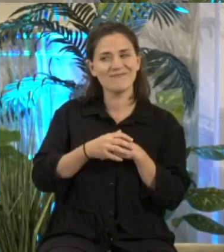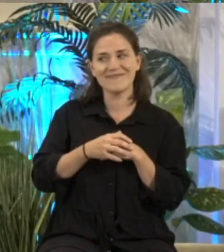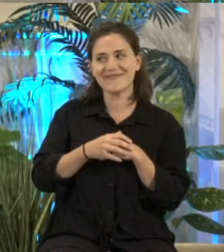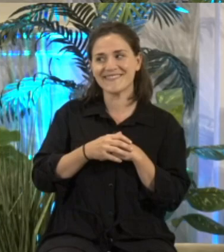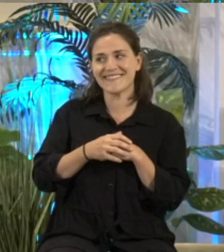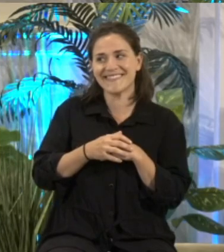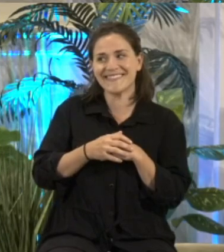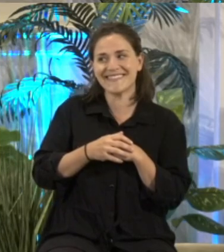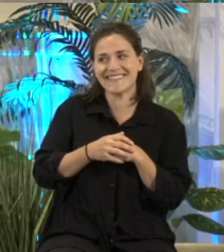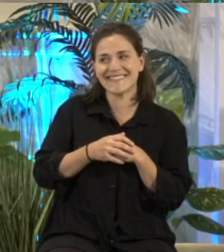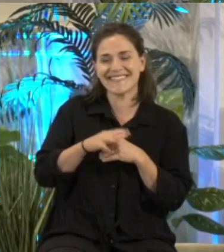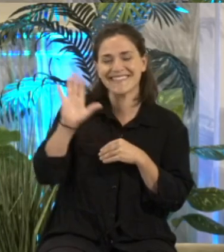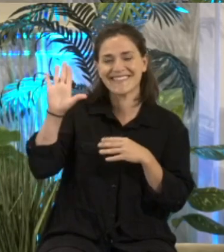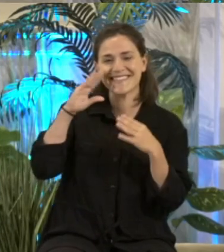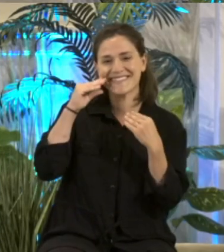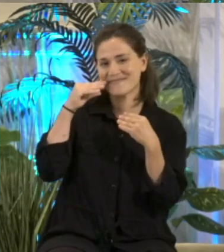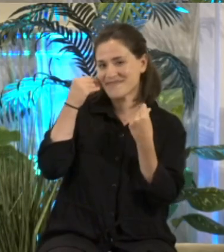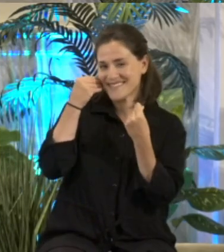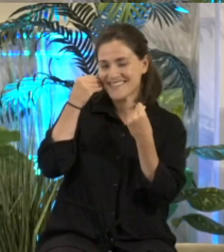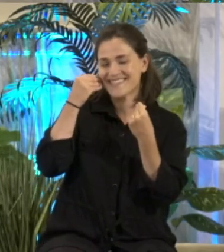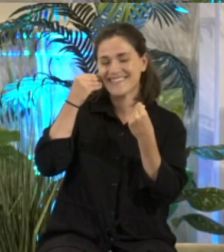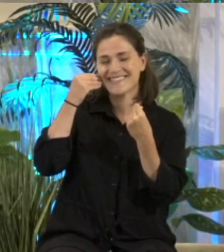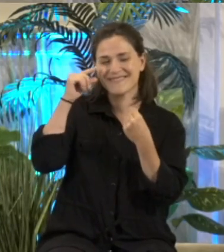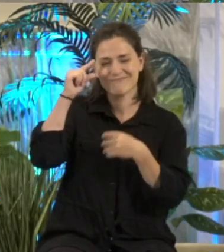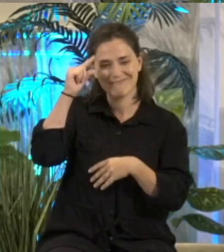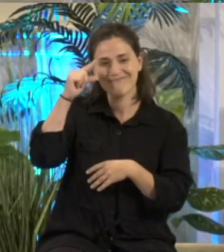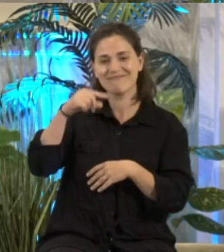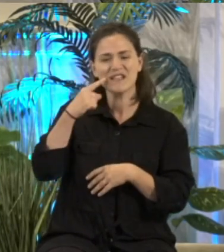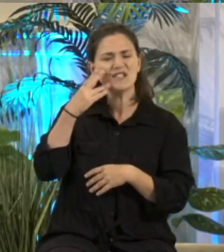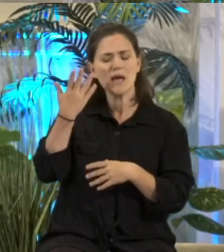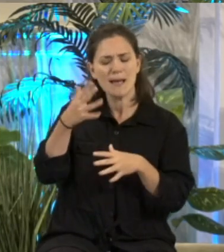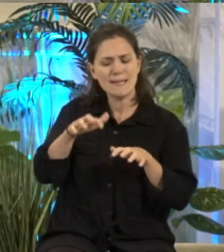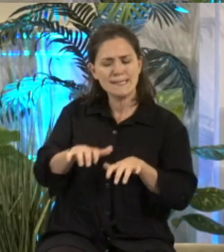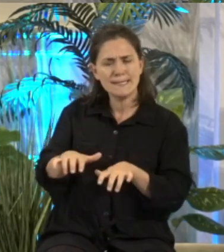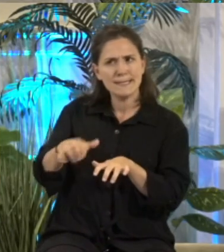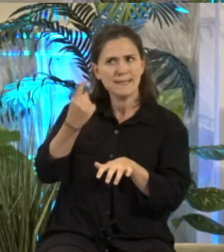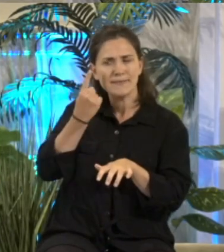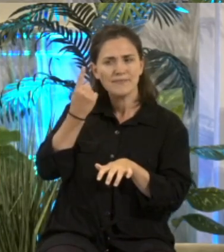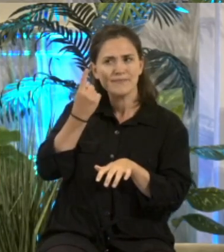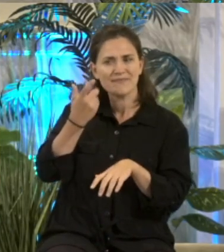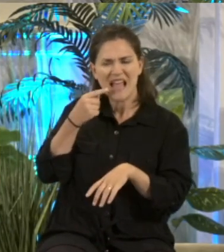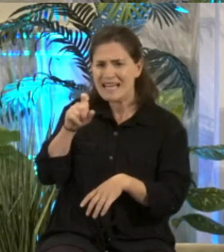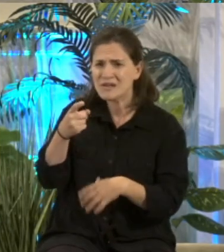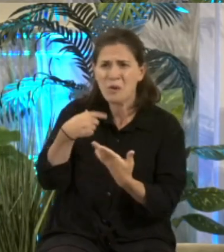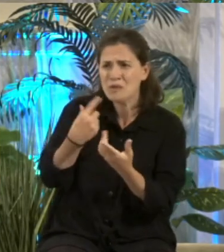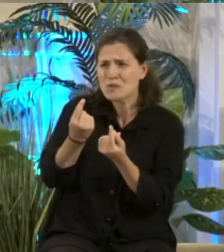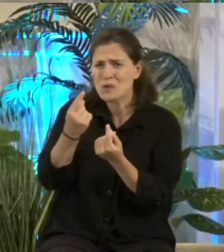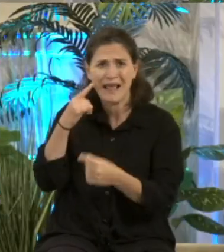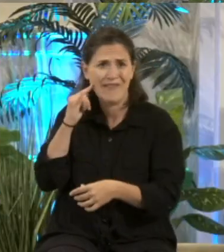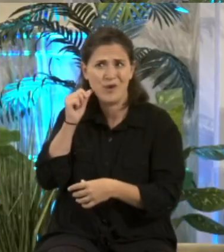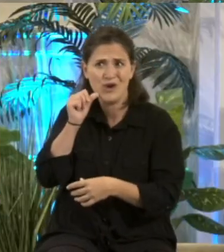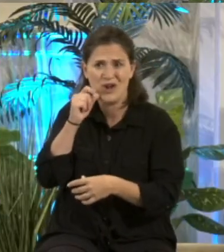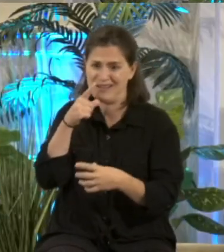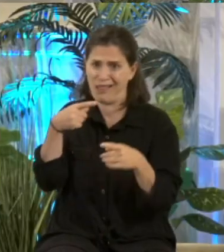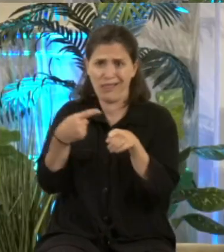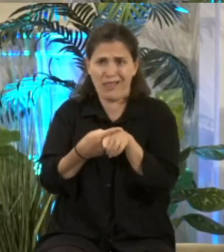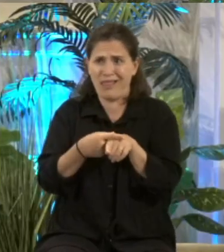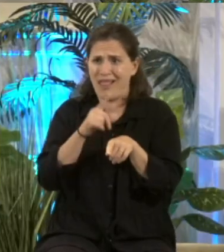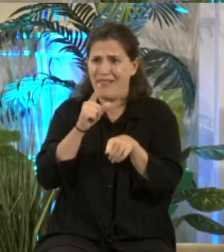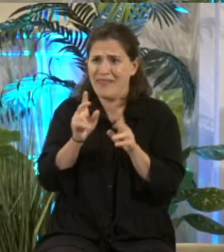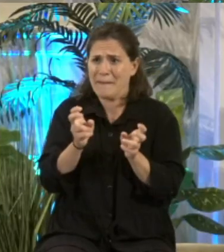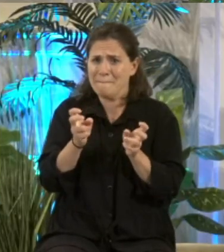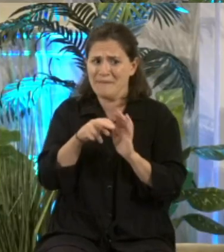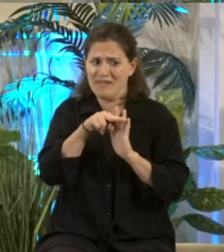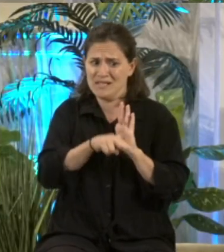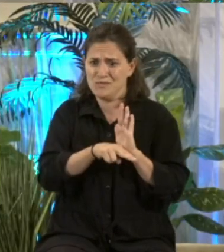he has that is so contagious. And he said, well, I said, what are we going to do? He said, well, I could play it like this, and he